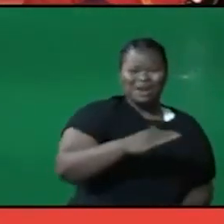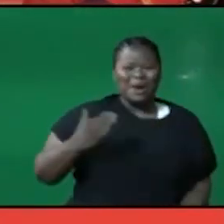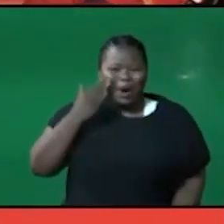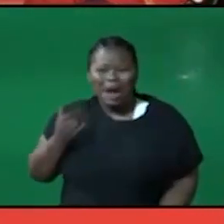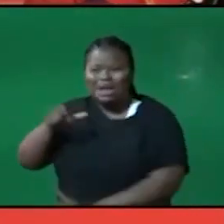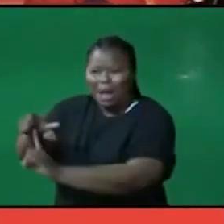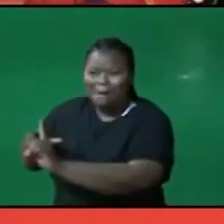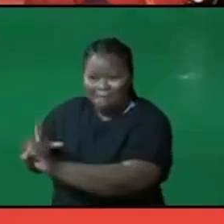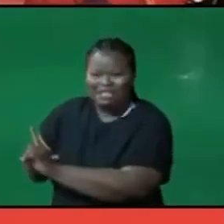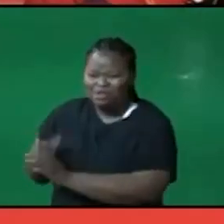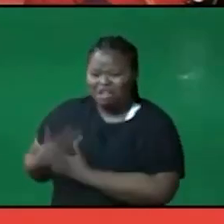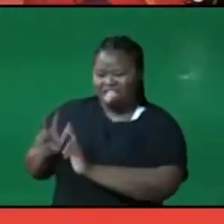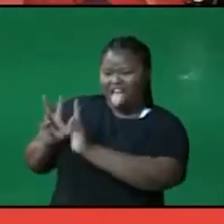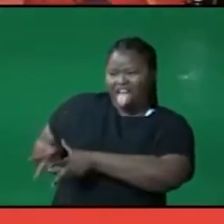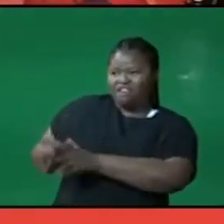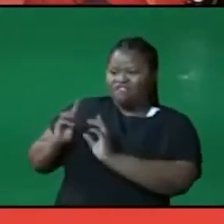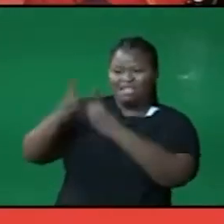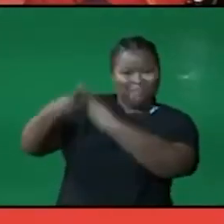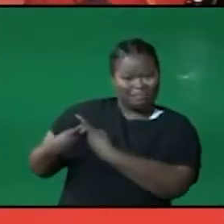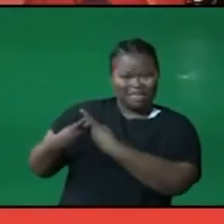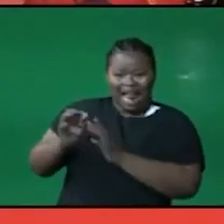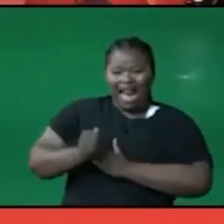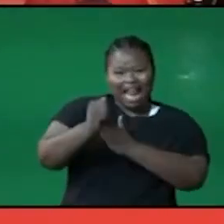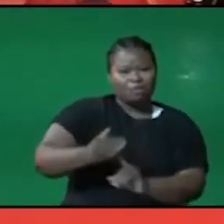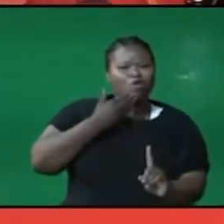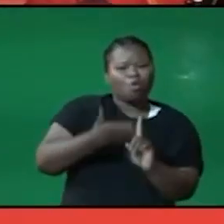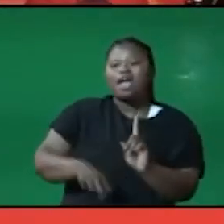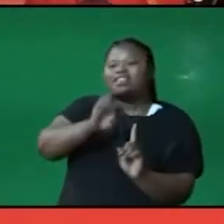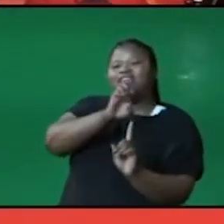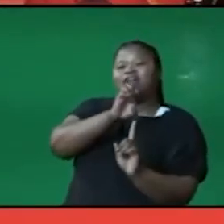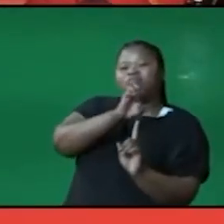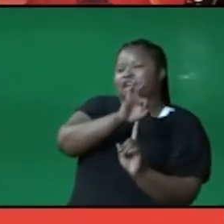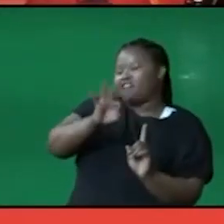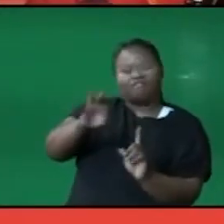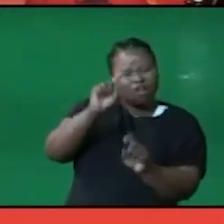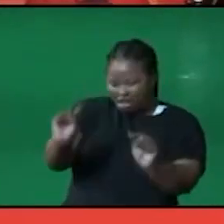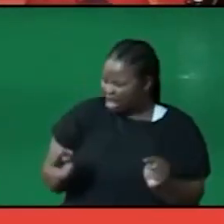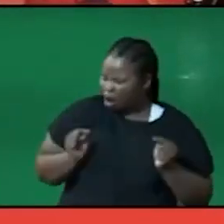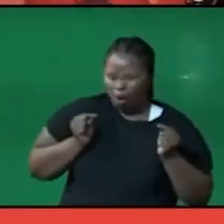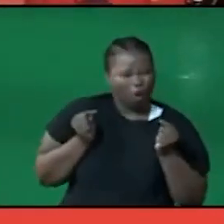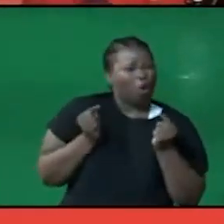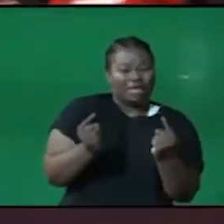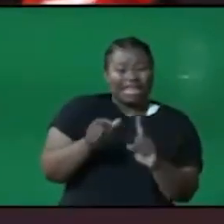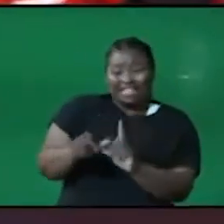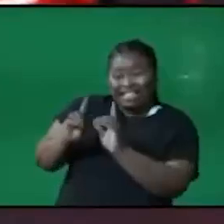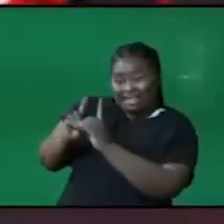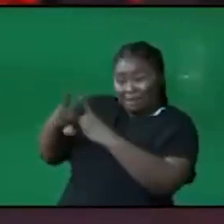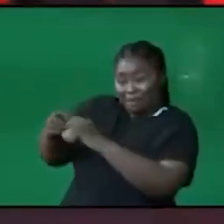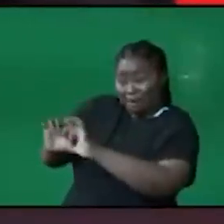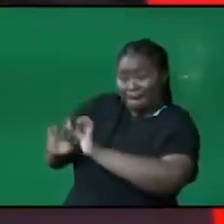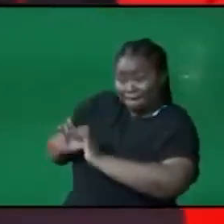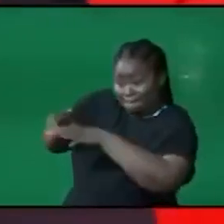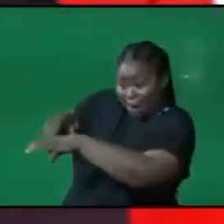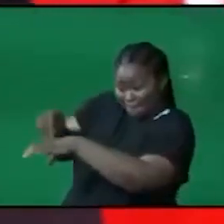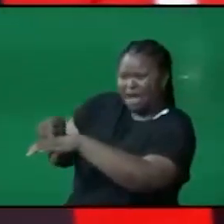person who can undermine the department led by the EFF. That department will